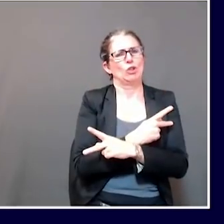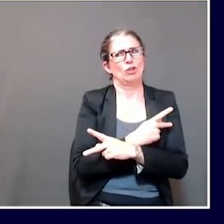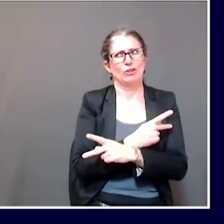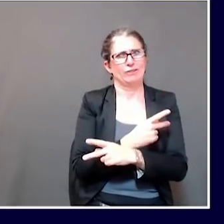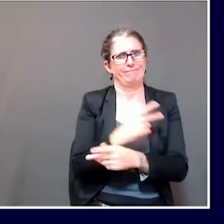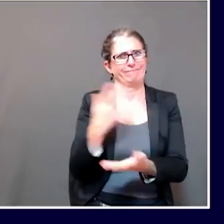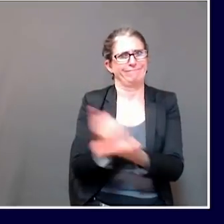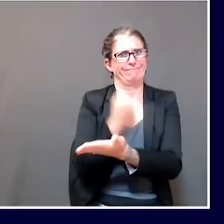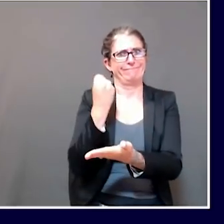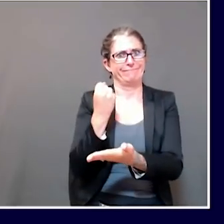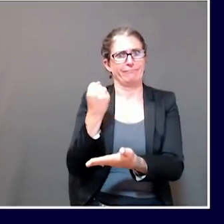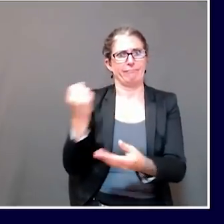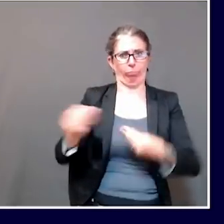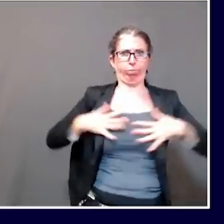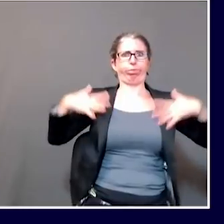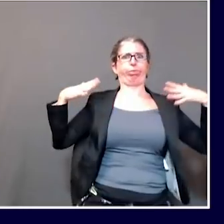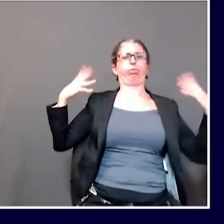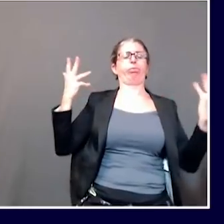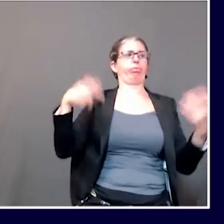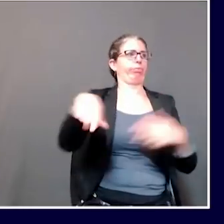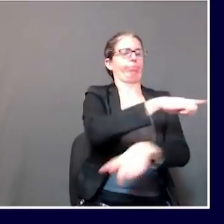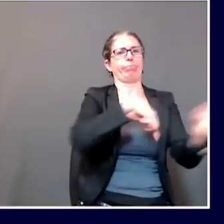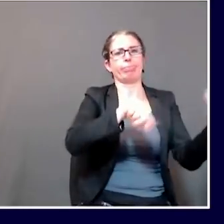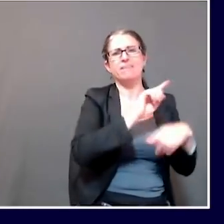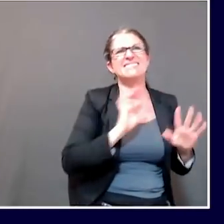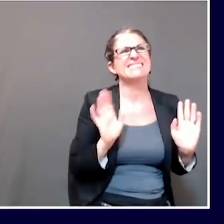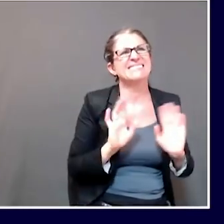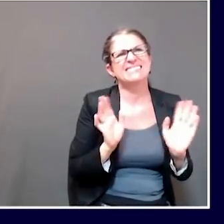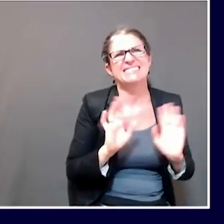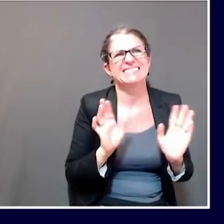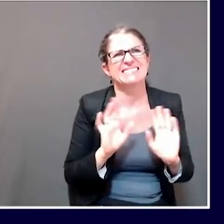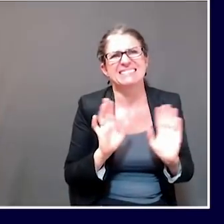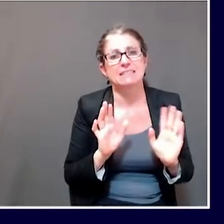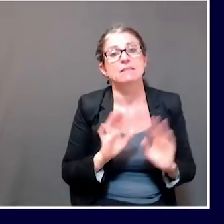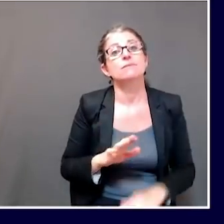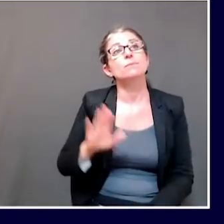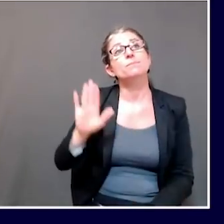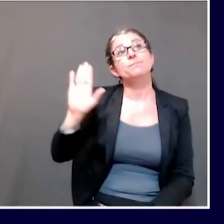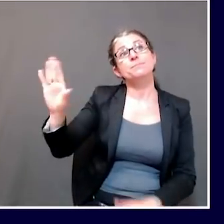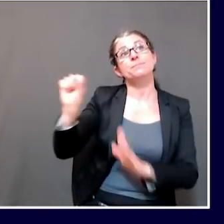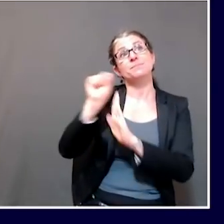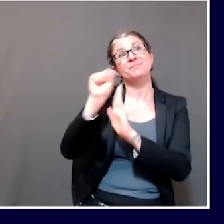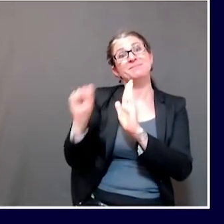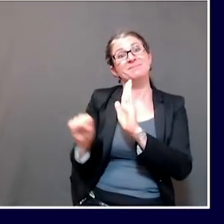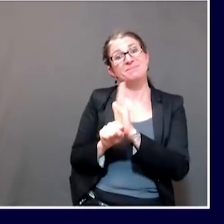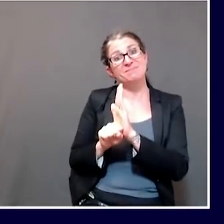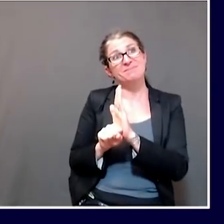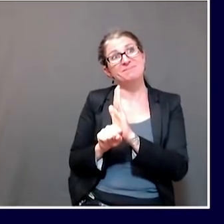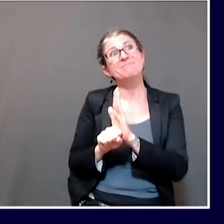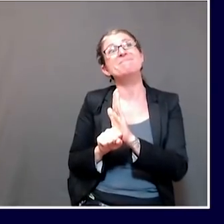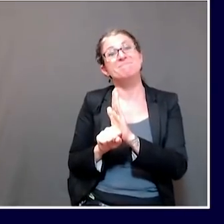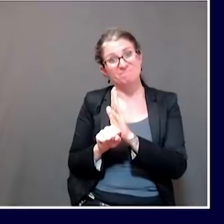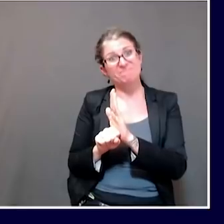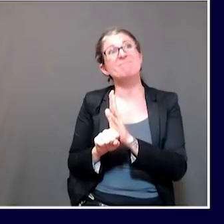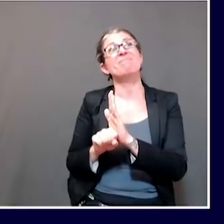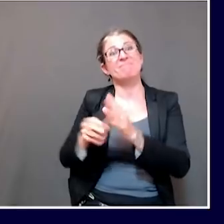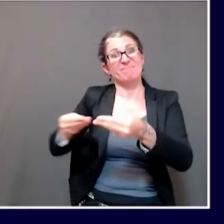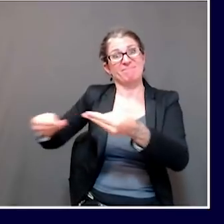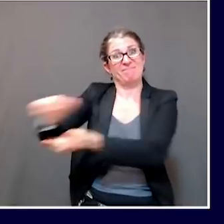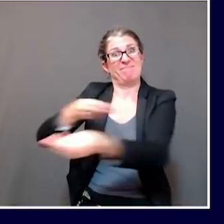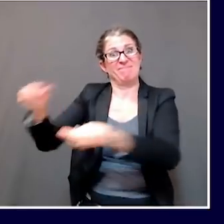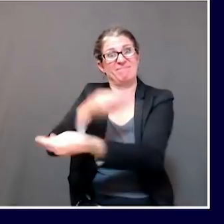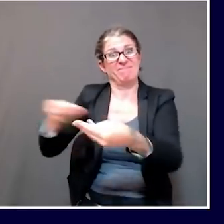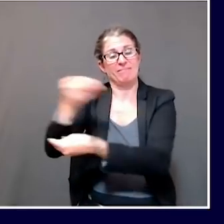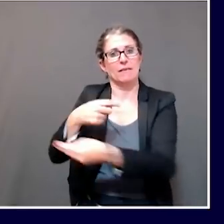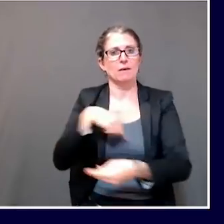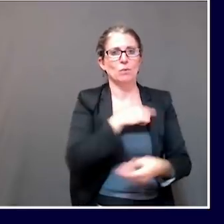Maine. If the prevalence from a particular state is at the same level or lower than that in Maine,